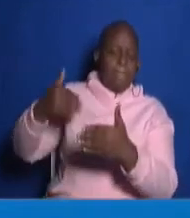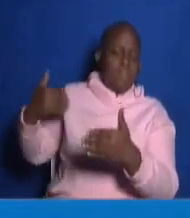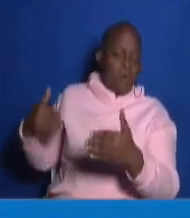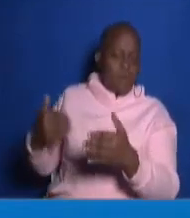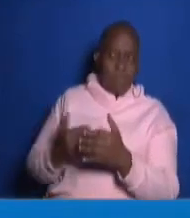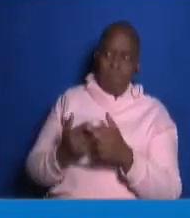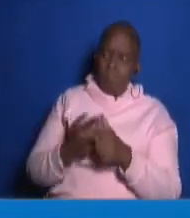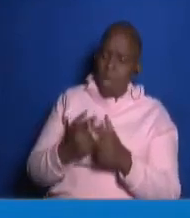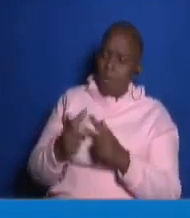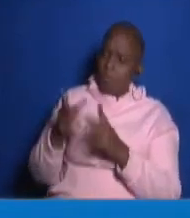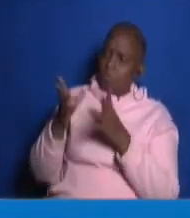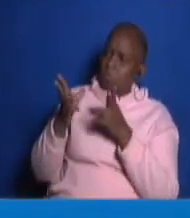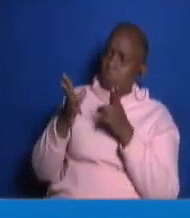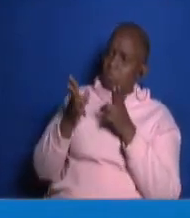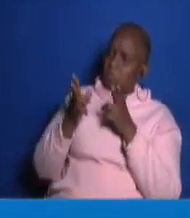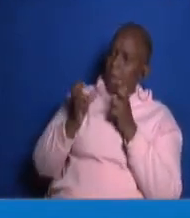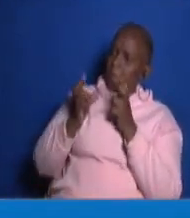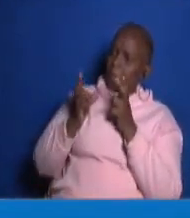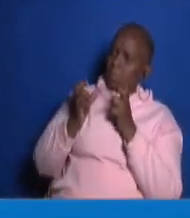And I listened.